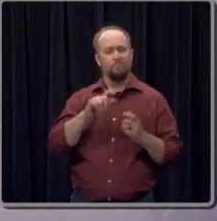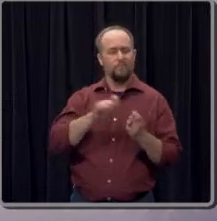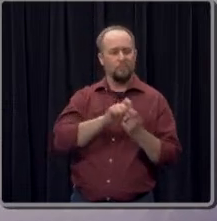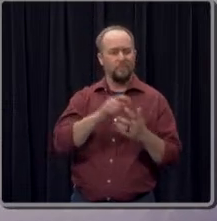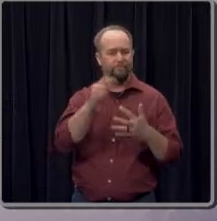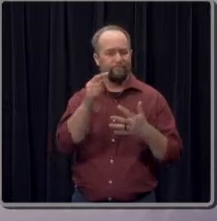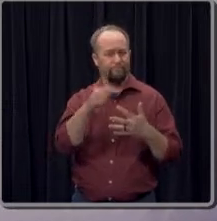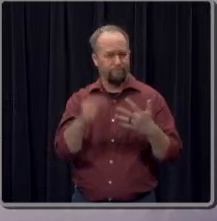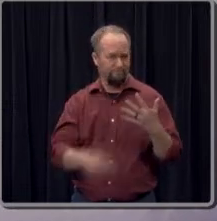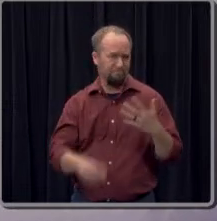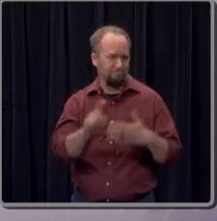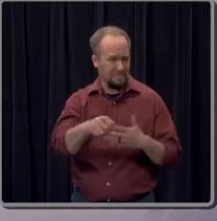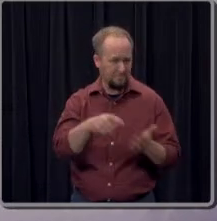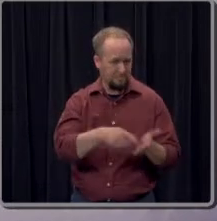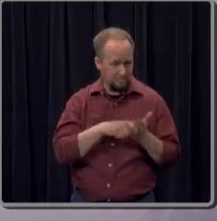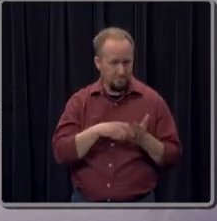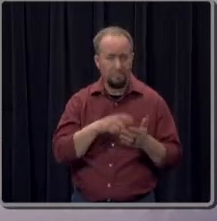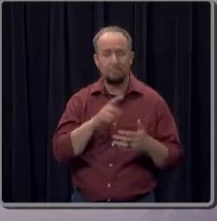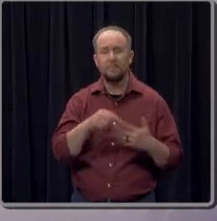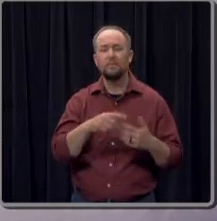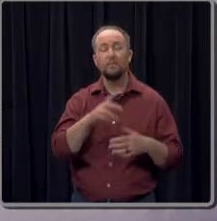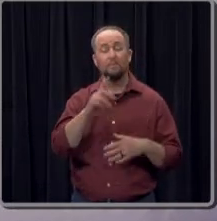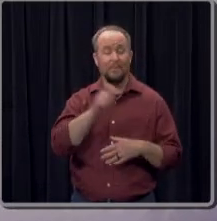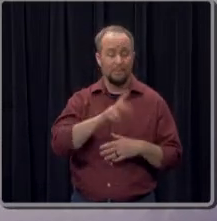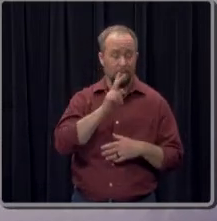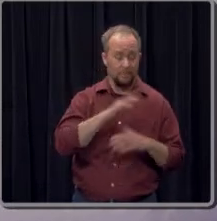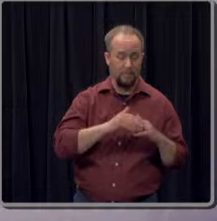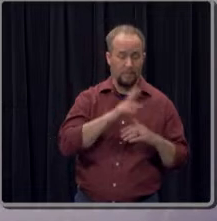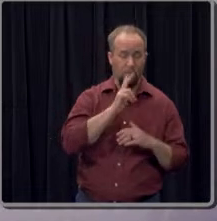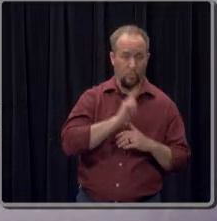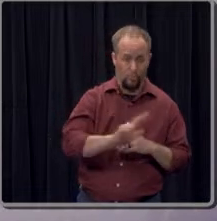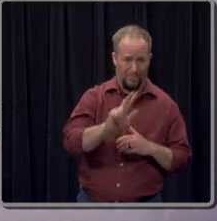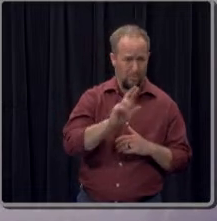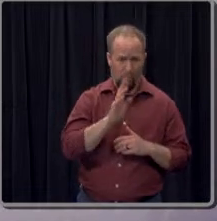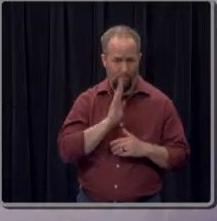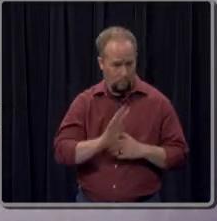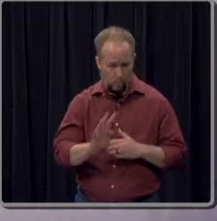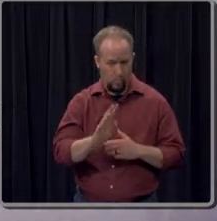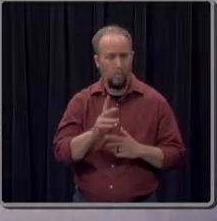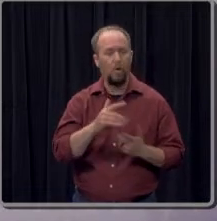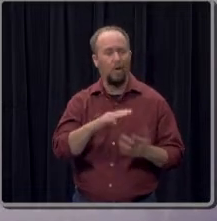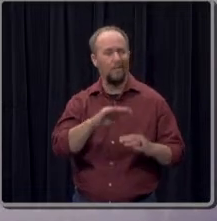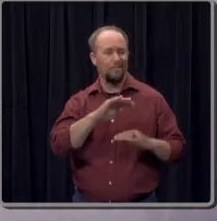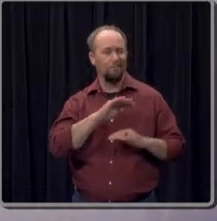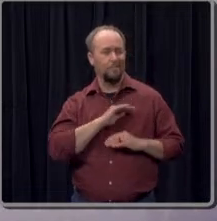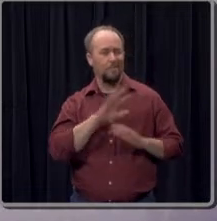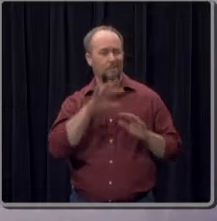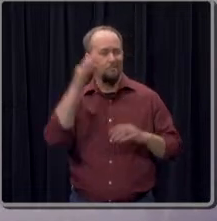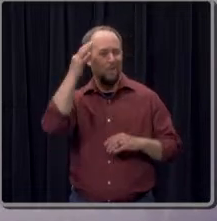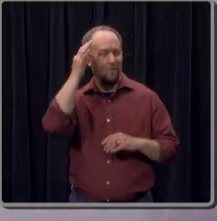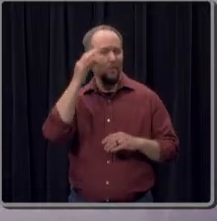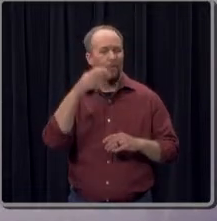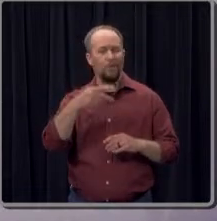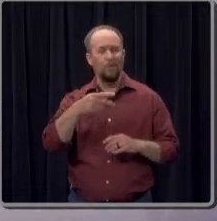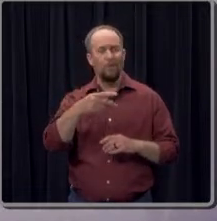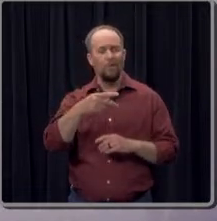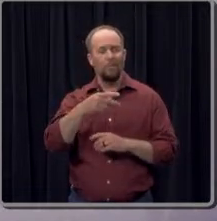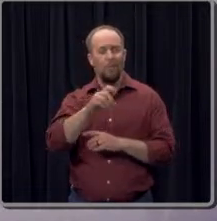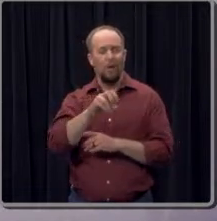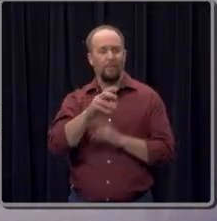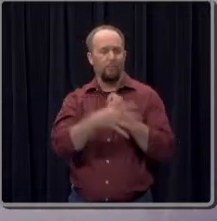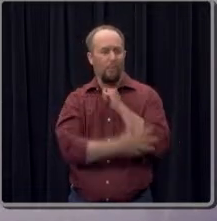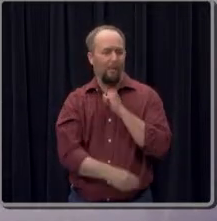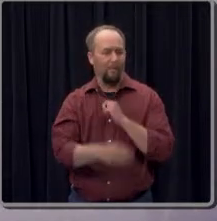The first thing is they need to be 3 or 4 years old and meet the federal poverty guidelines. So we do follow